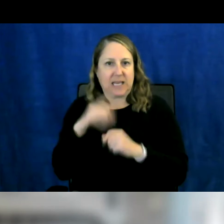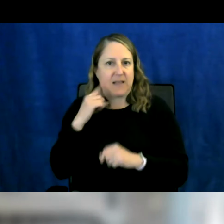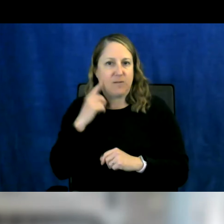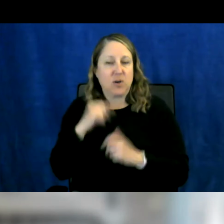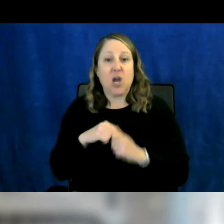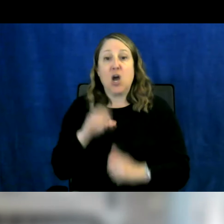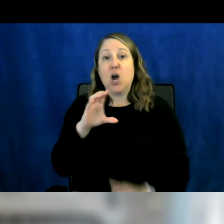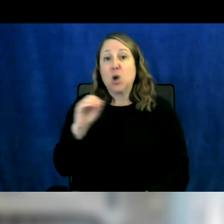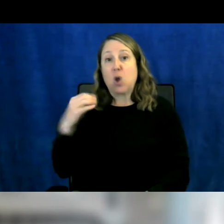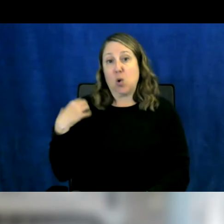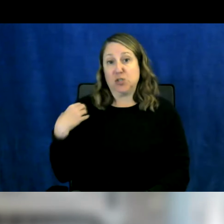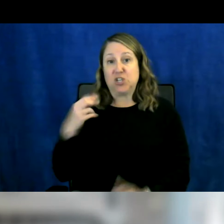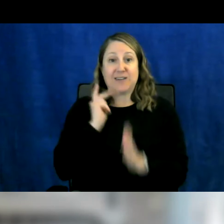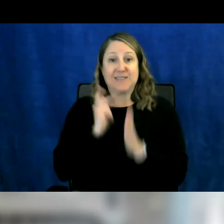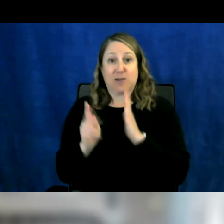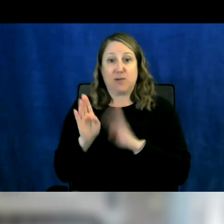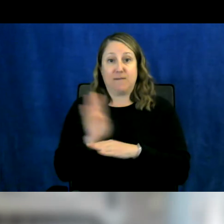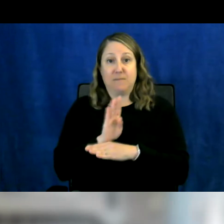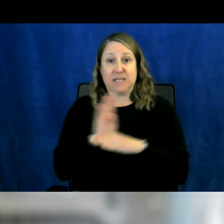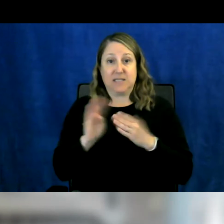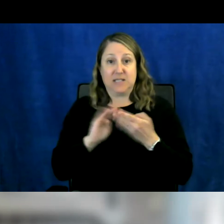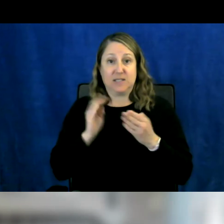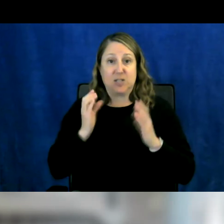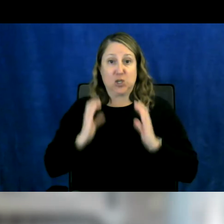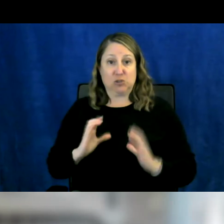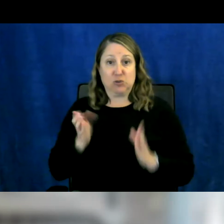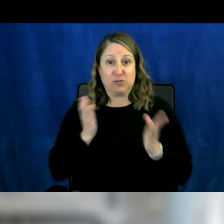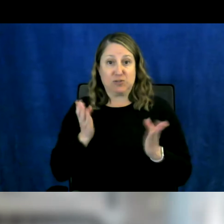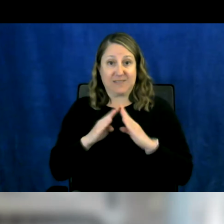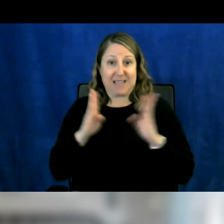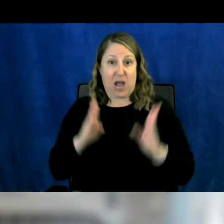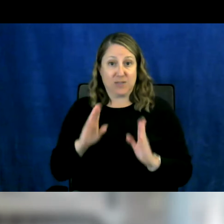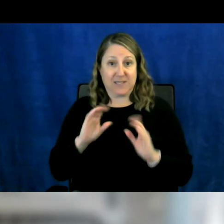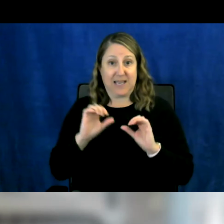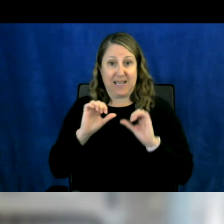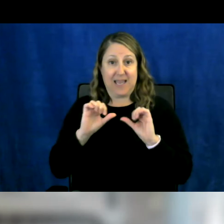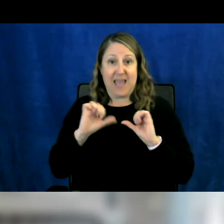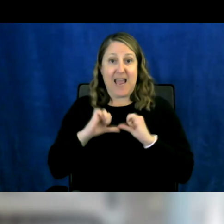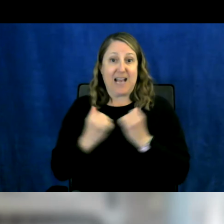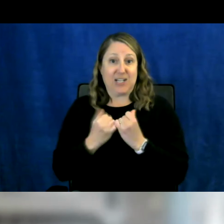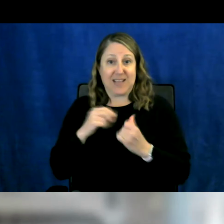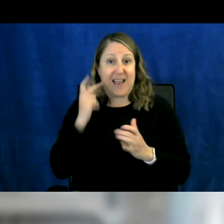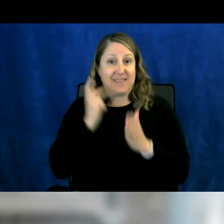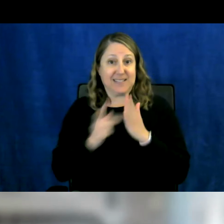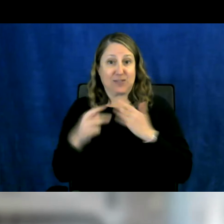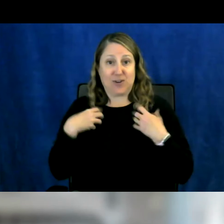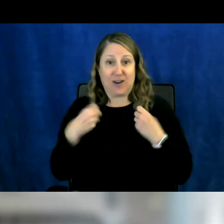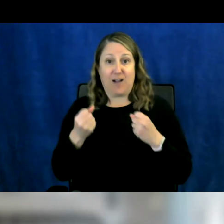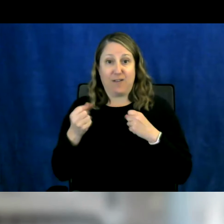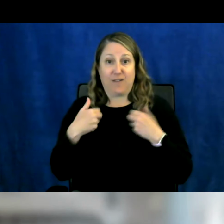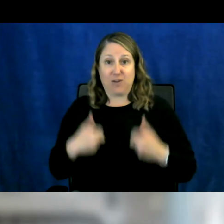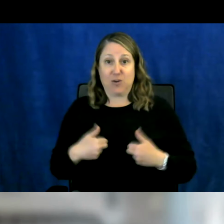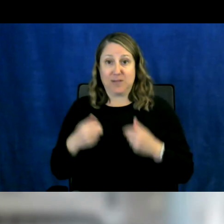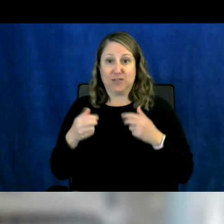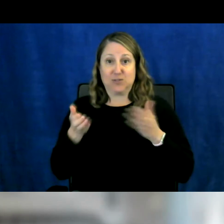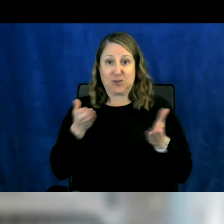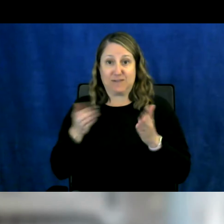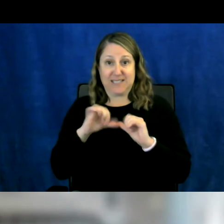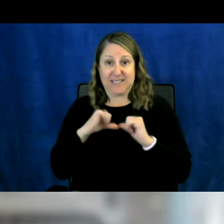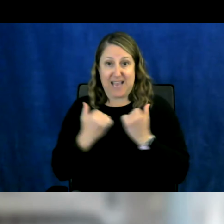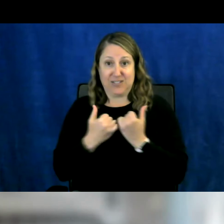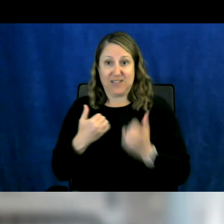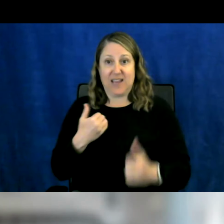of the Business, Consumer Services and Housing Agency and the Secretary of the Health and Human Services Agency, and is comprised of